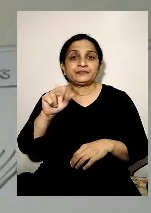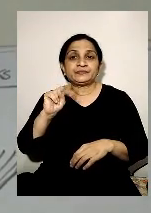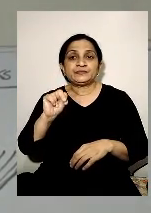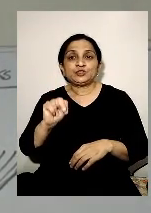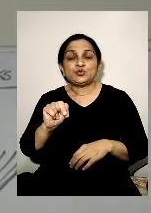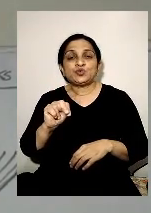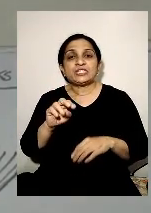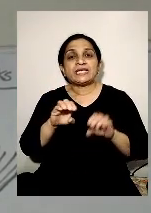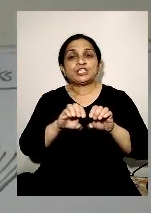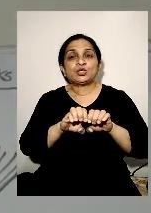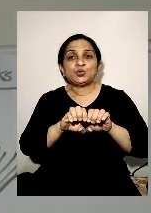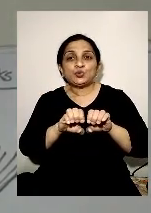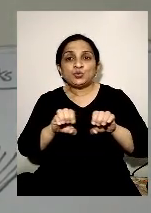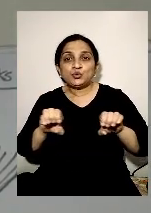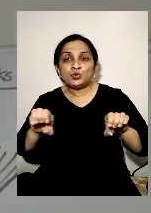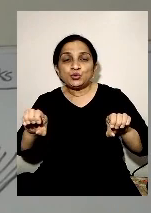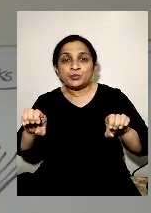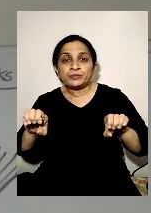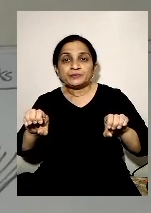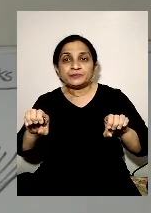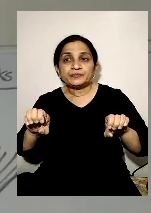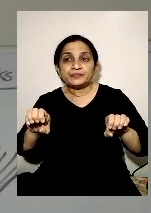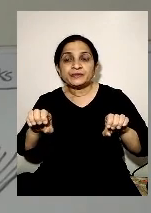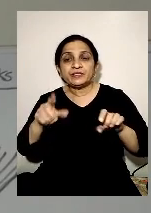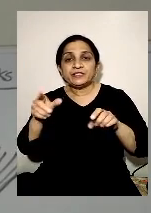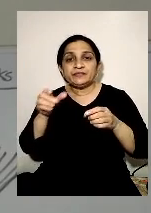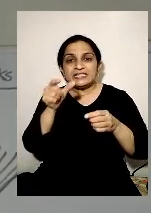okay this is the eustachian tube okay